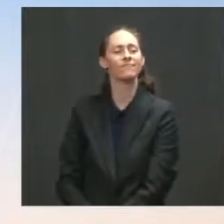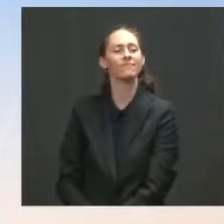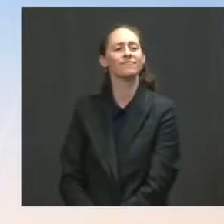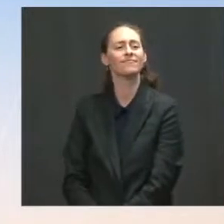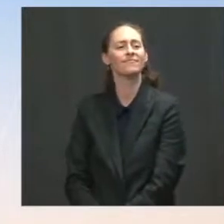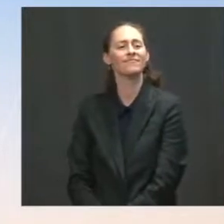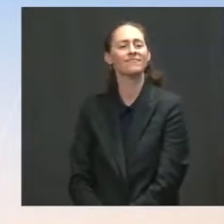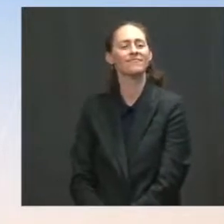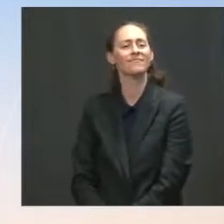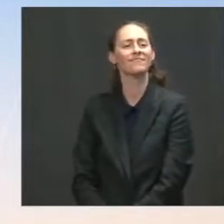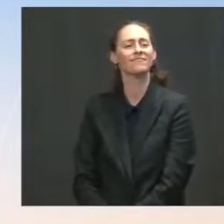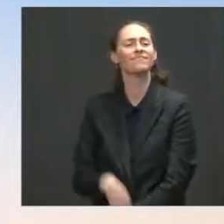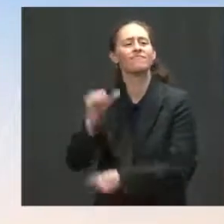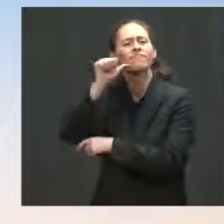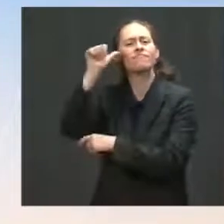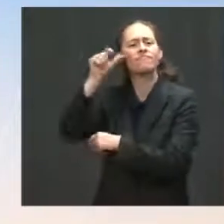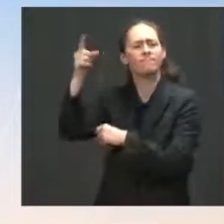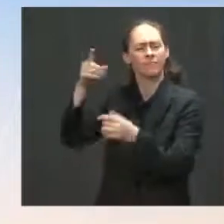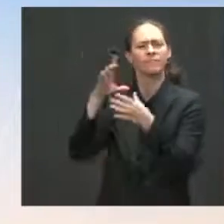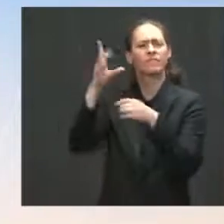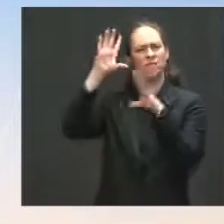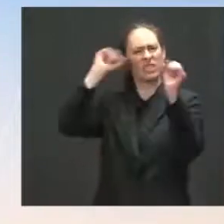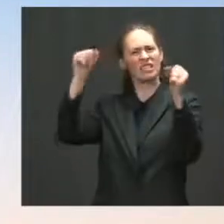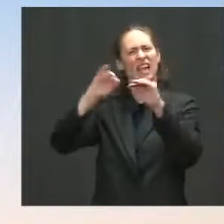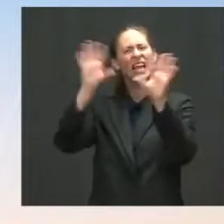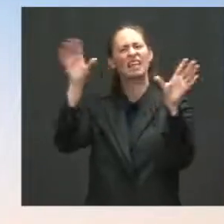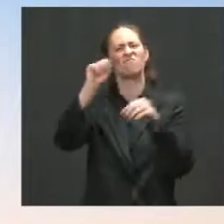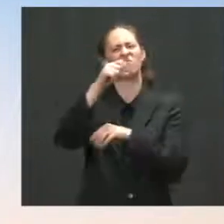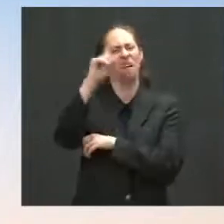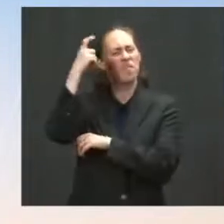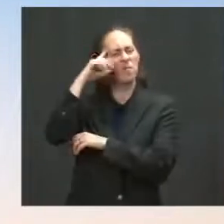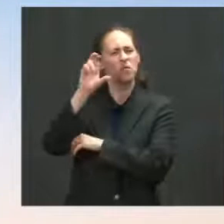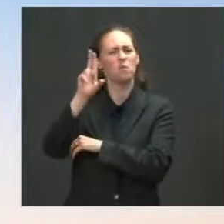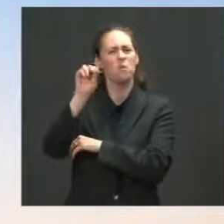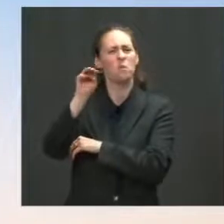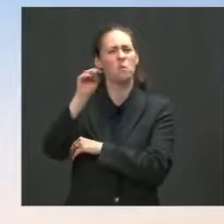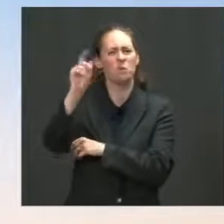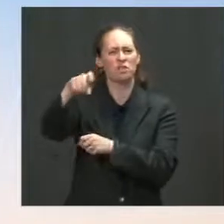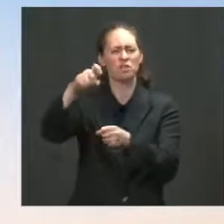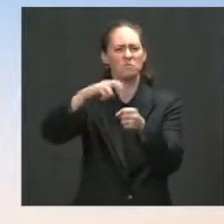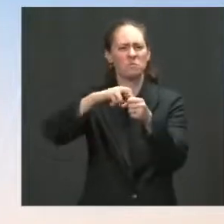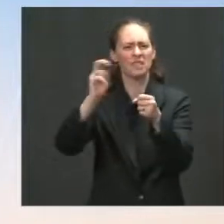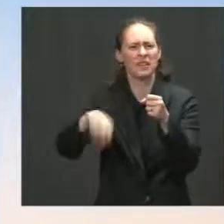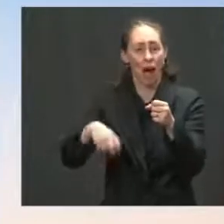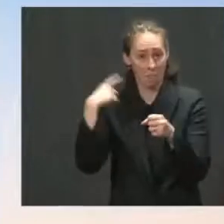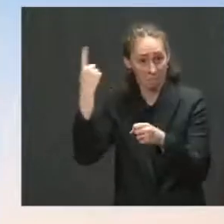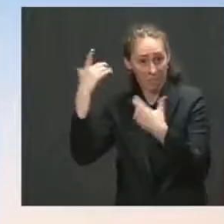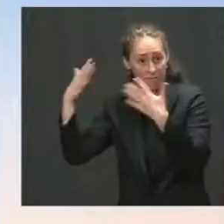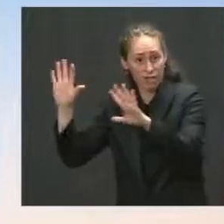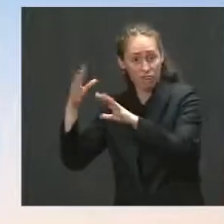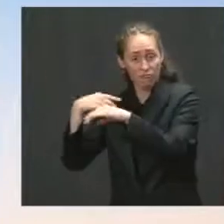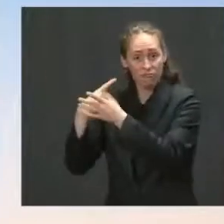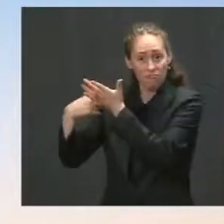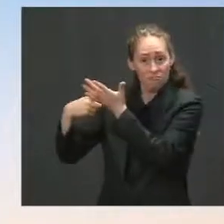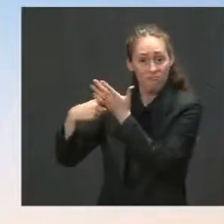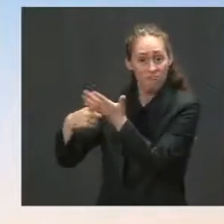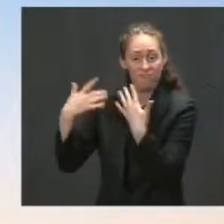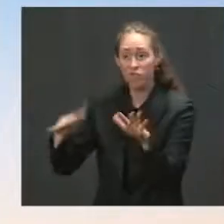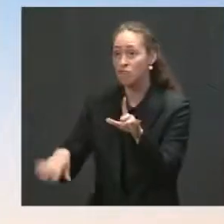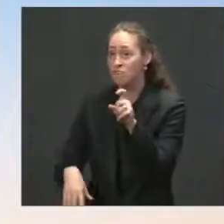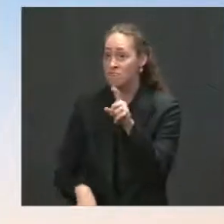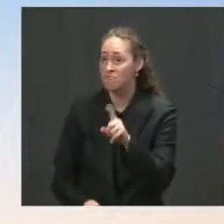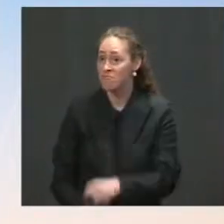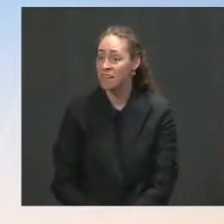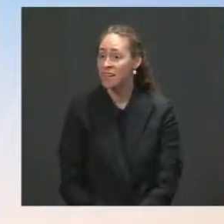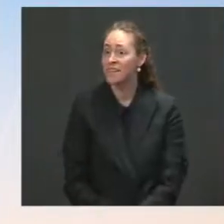Cuomo should resign. The governor has not done so. Has the president called the governor? No. Has anyone from the White House